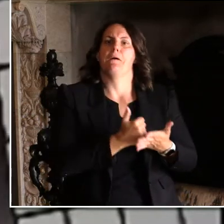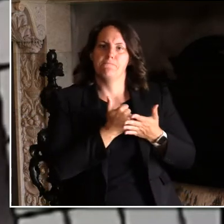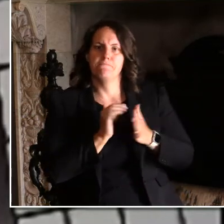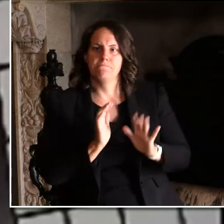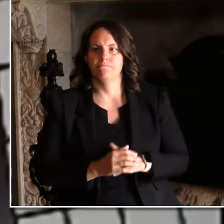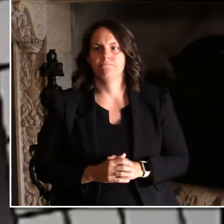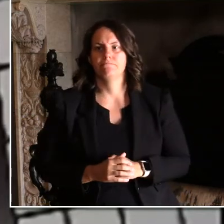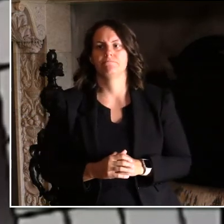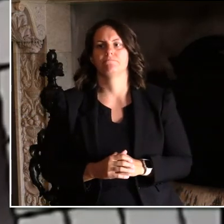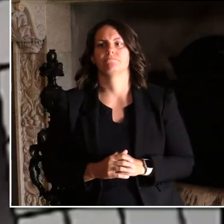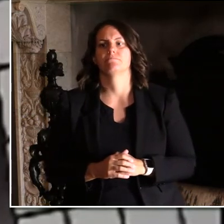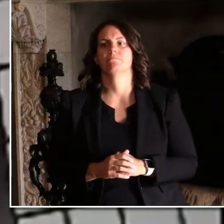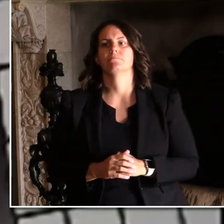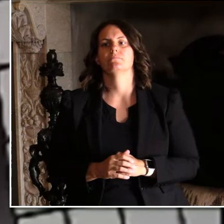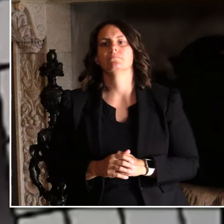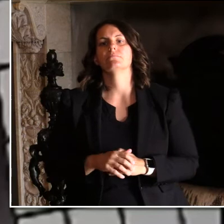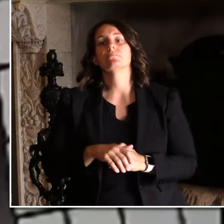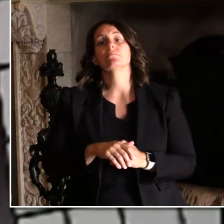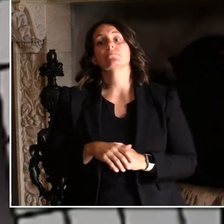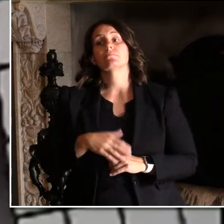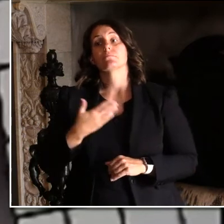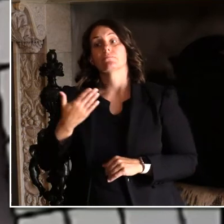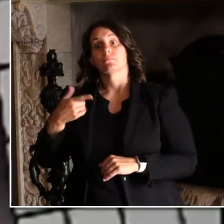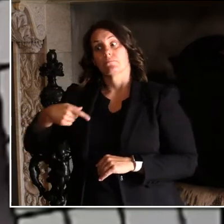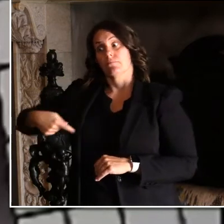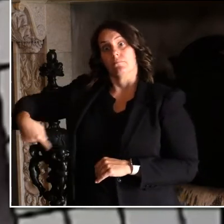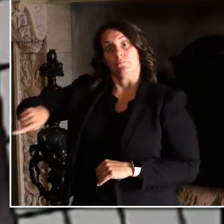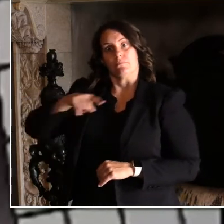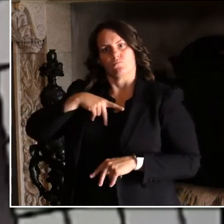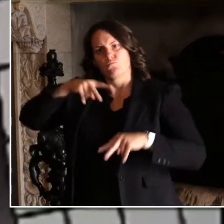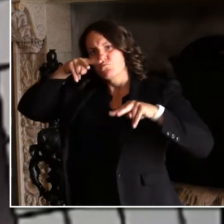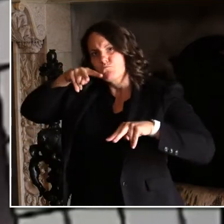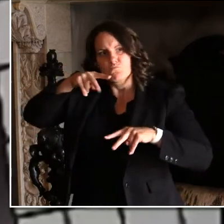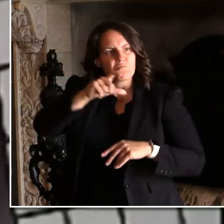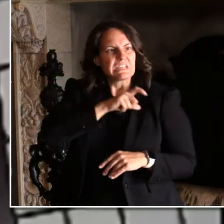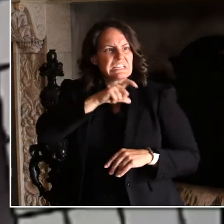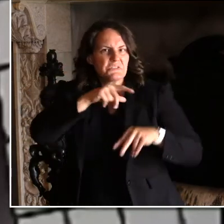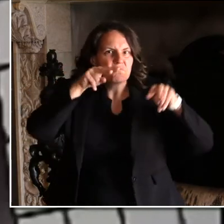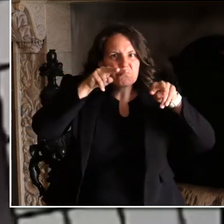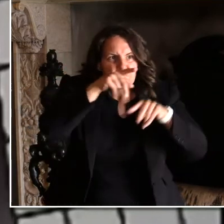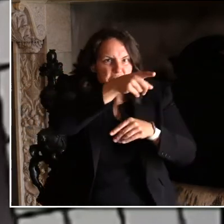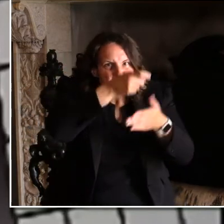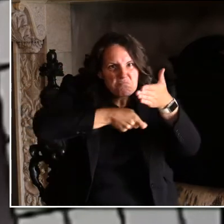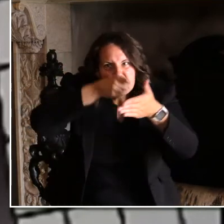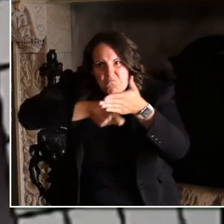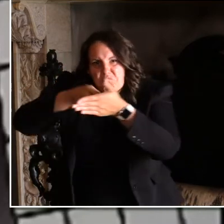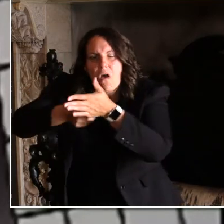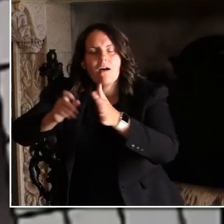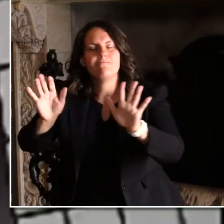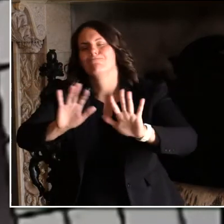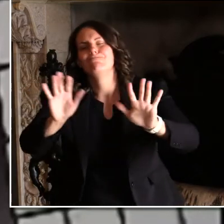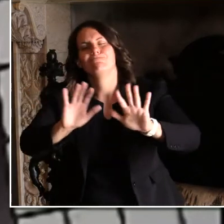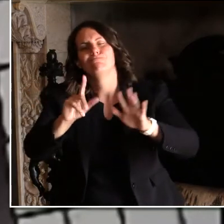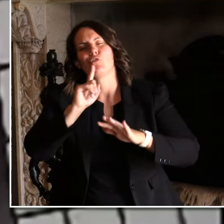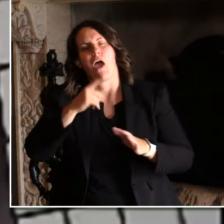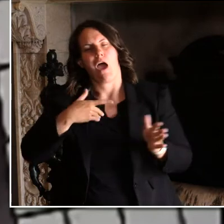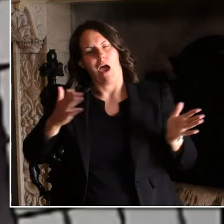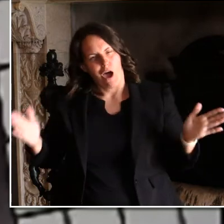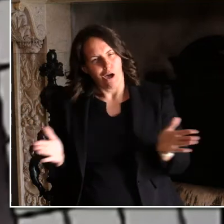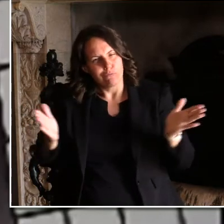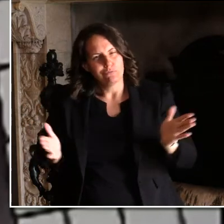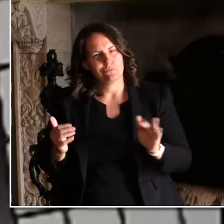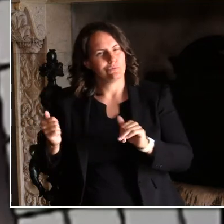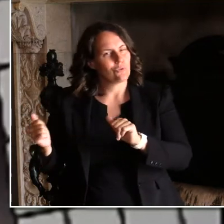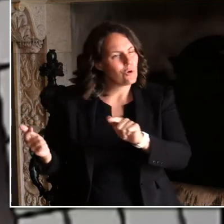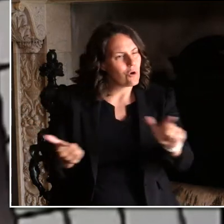to do the right thing and try to protect themselves and others by wearing that cloth face covering or other